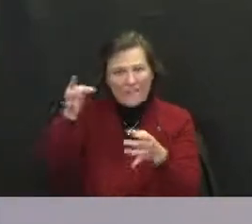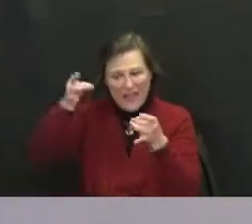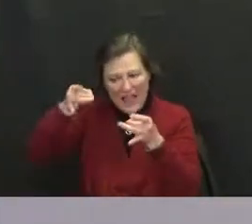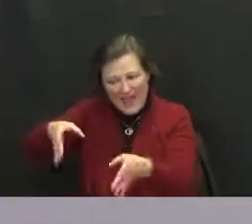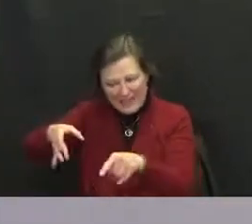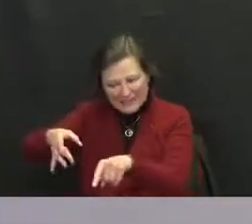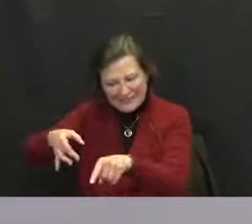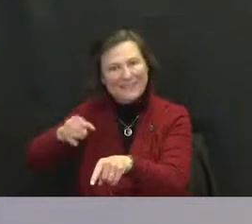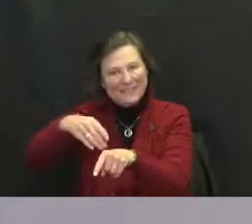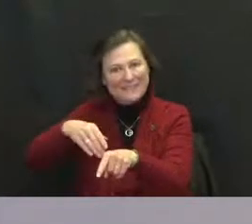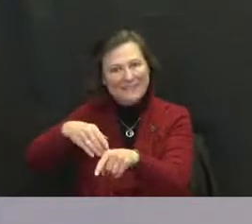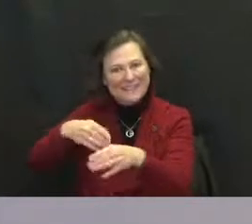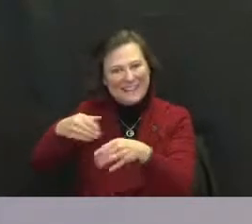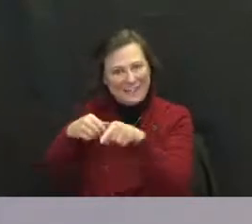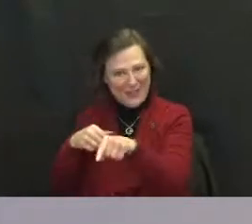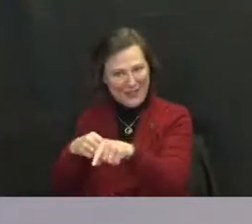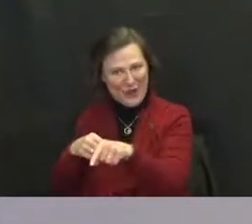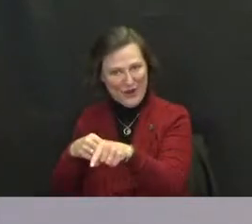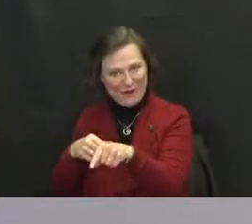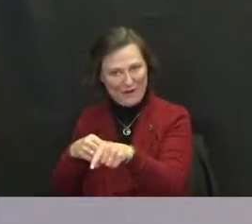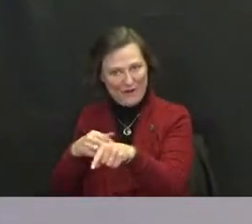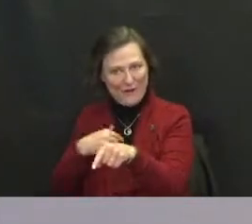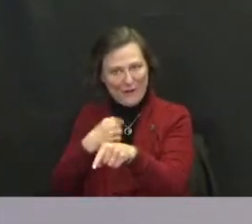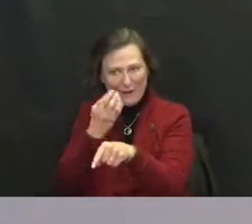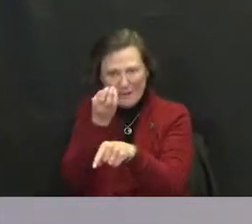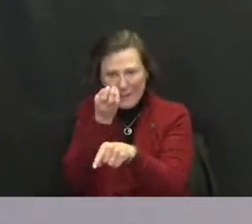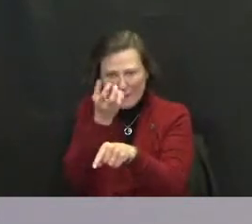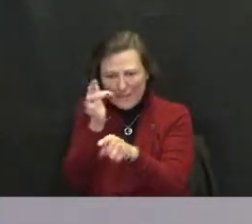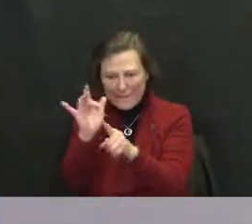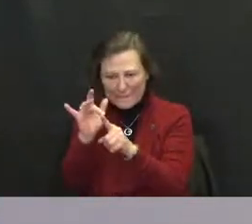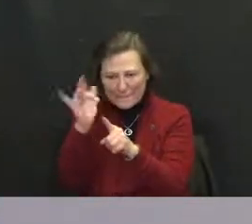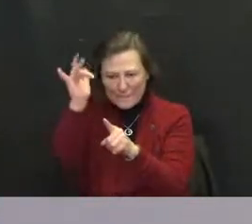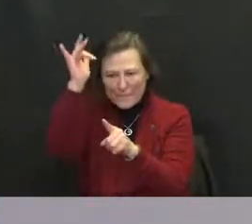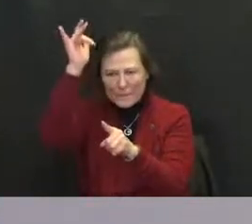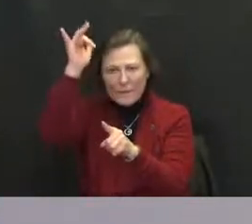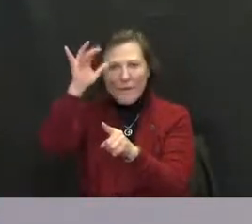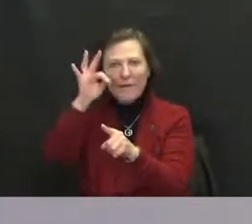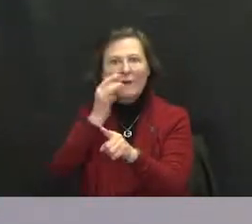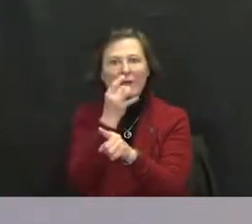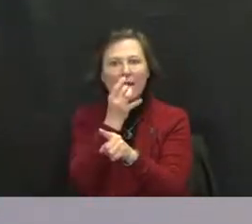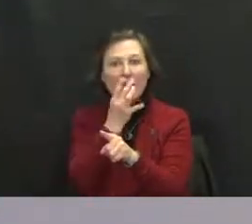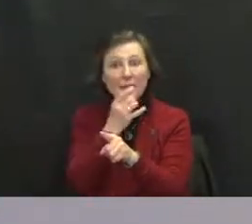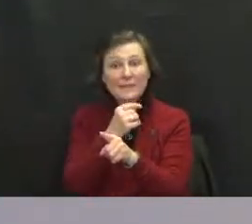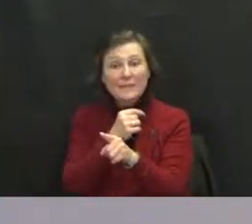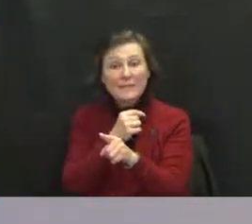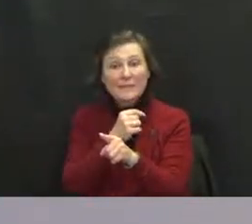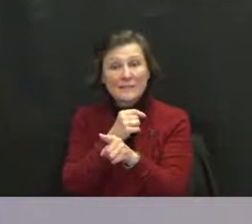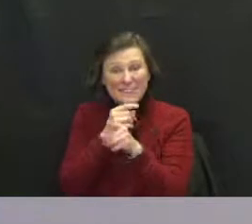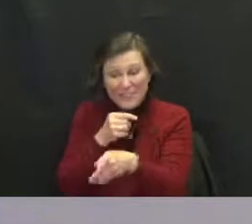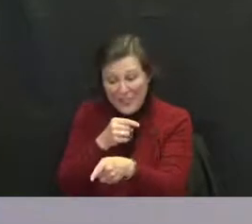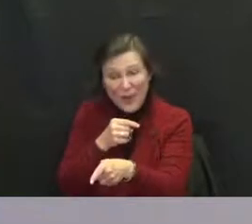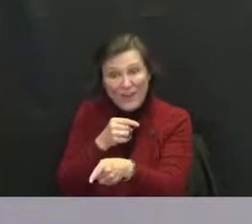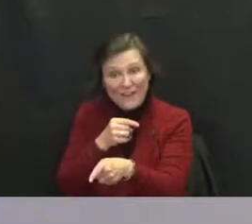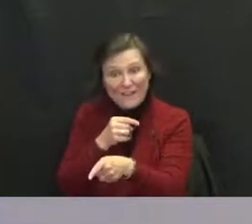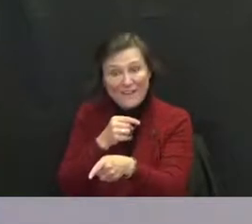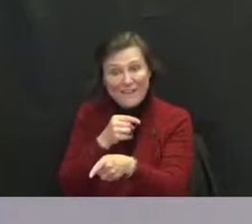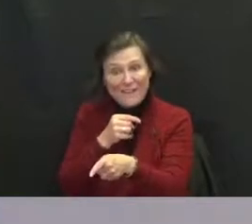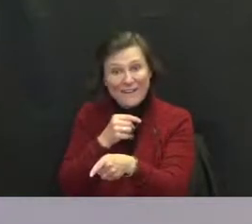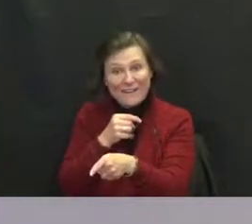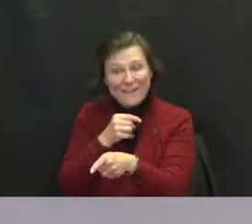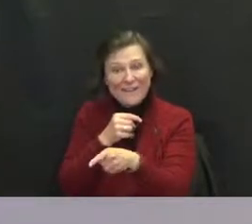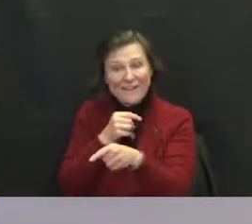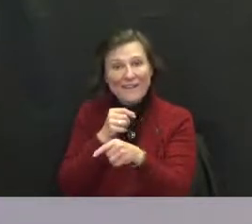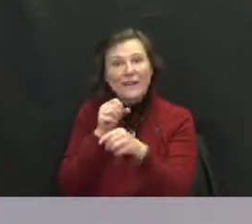there is a small spark of light, even there, and it can